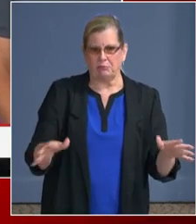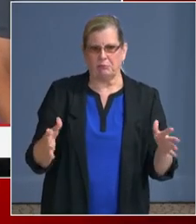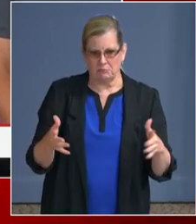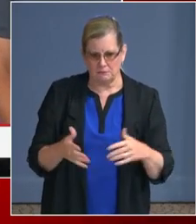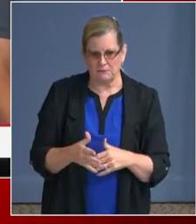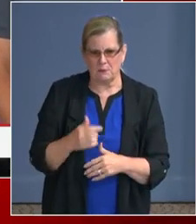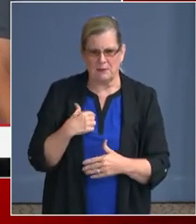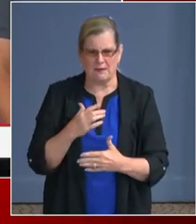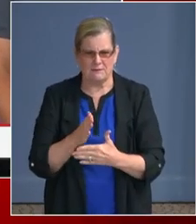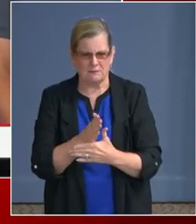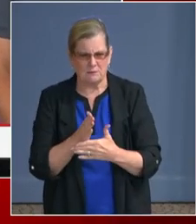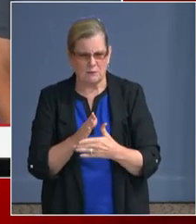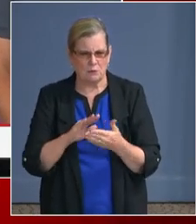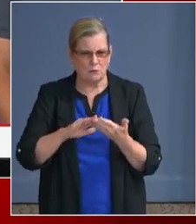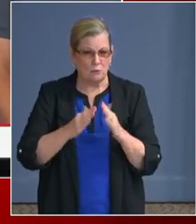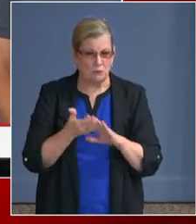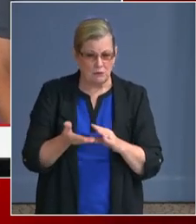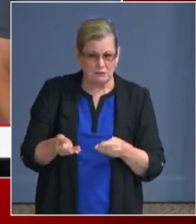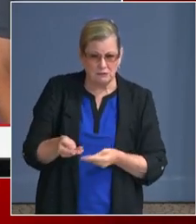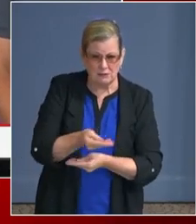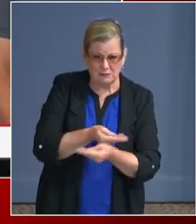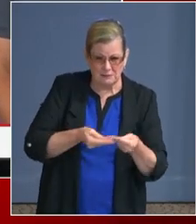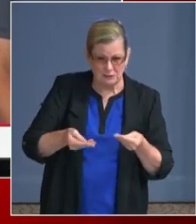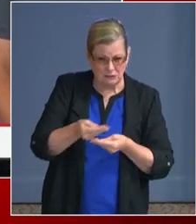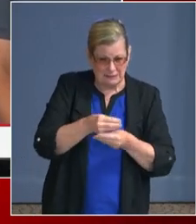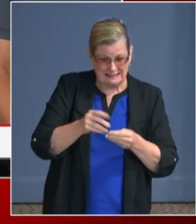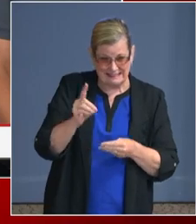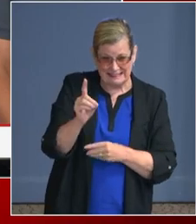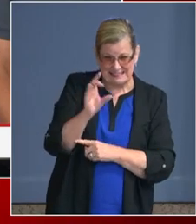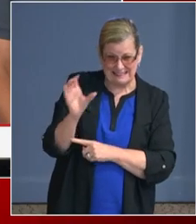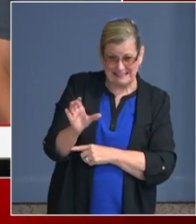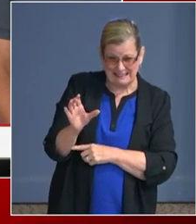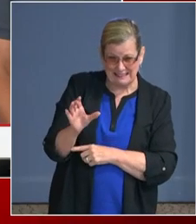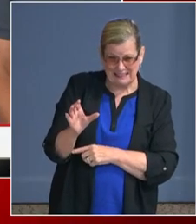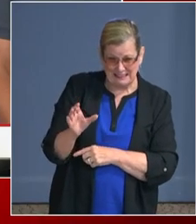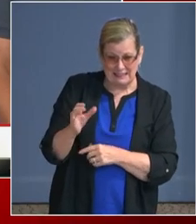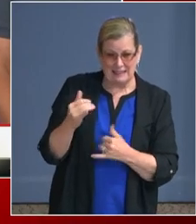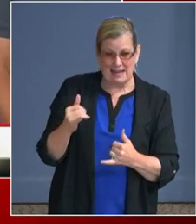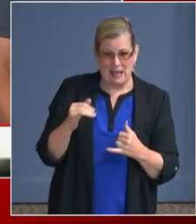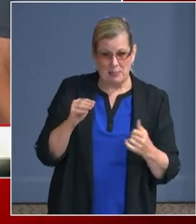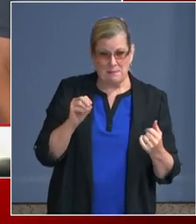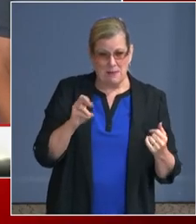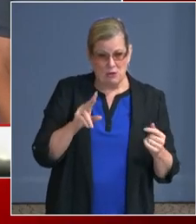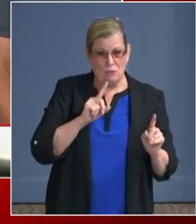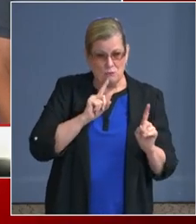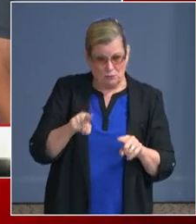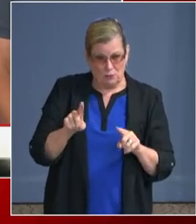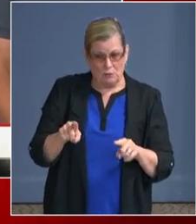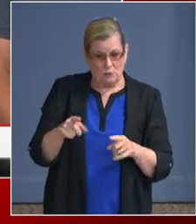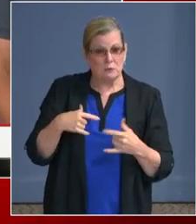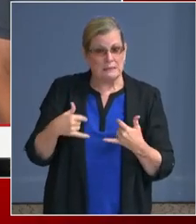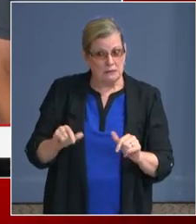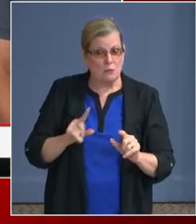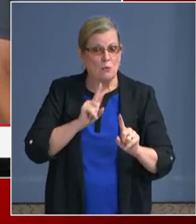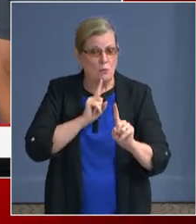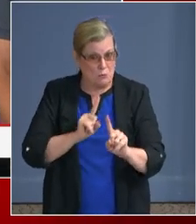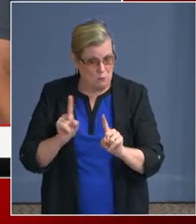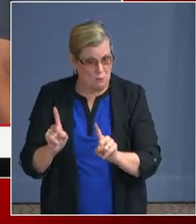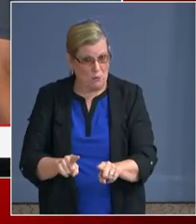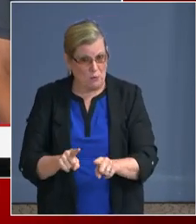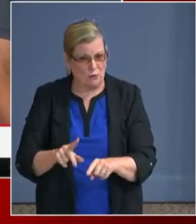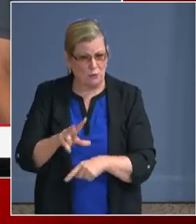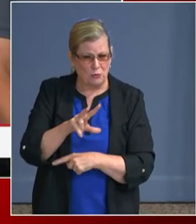community transmission in the District of Columbia. As the mayor mentioned, we are still reporting between 30 and